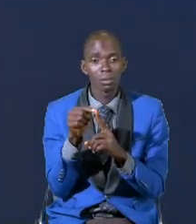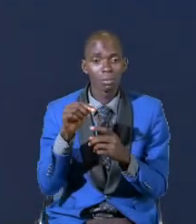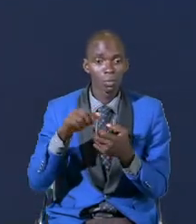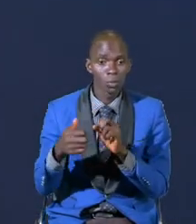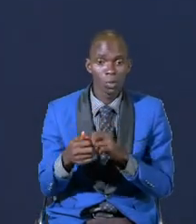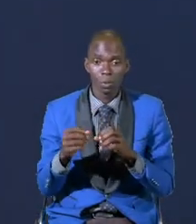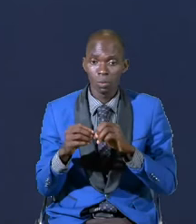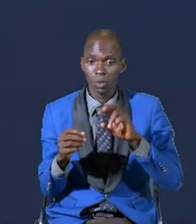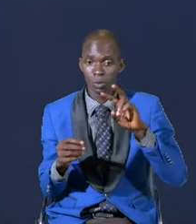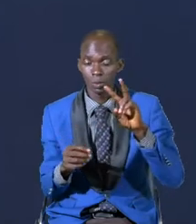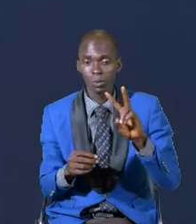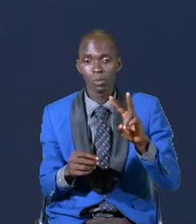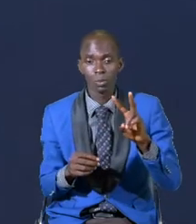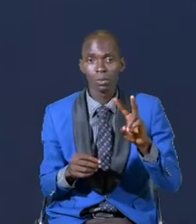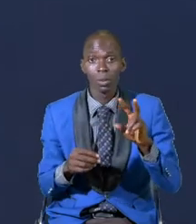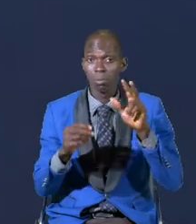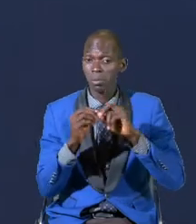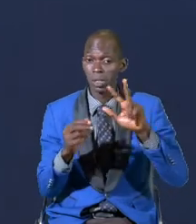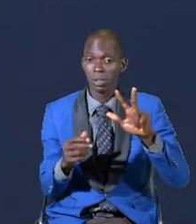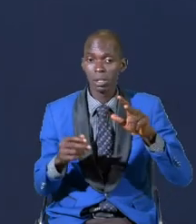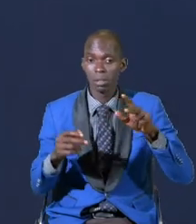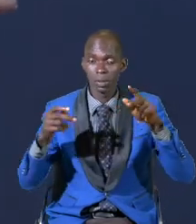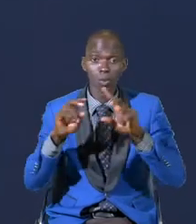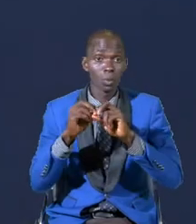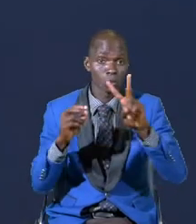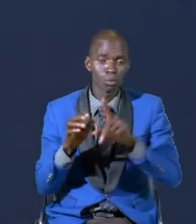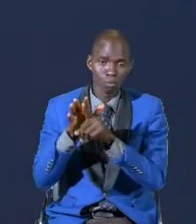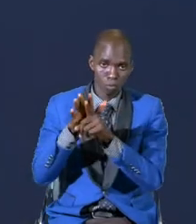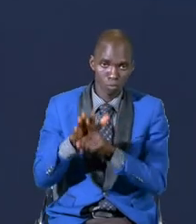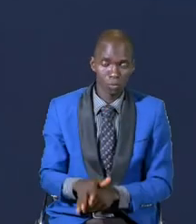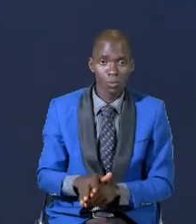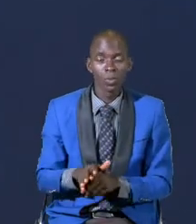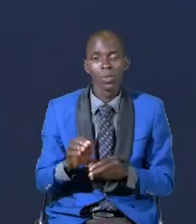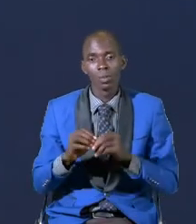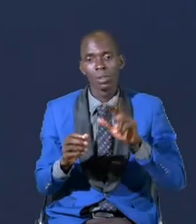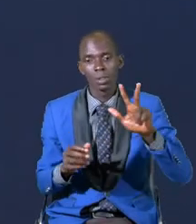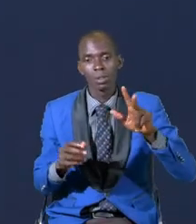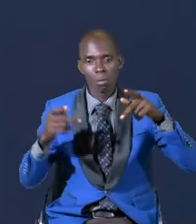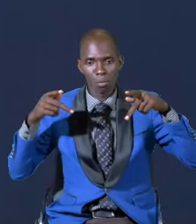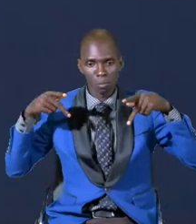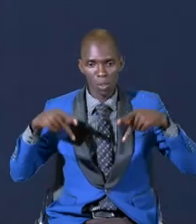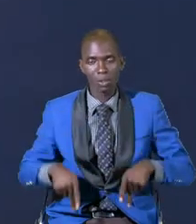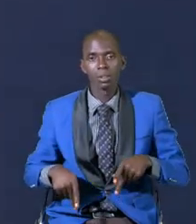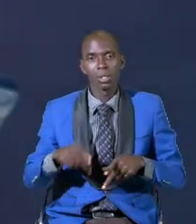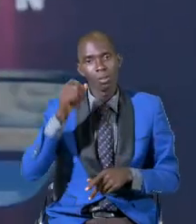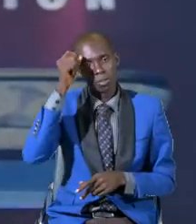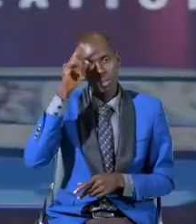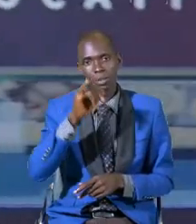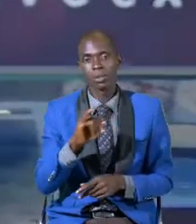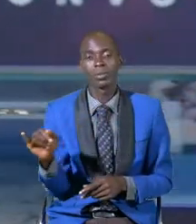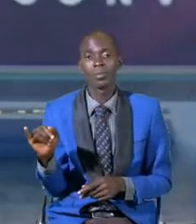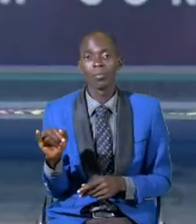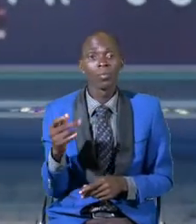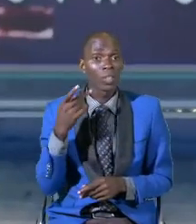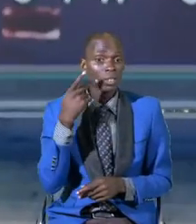three, personal perception. Personal perception. You know, we go through lives with